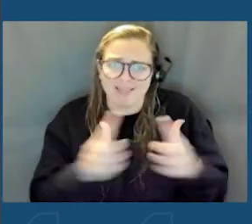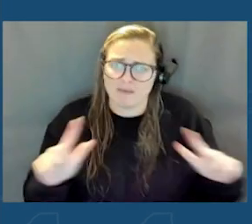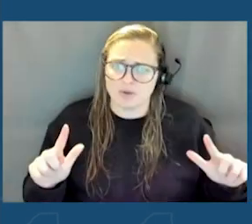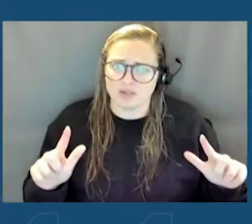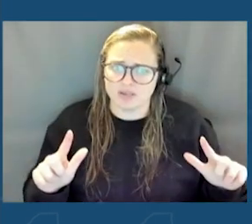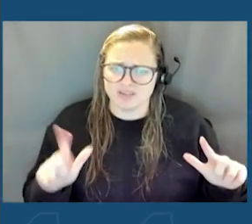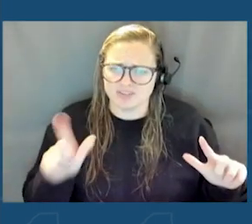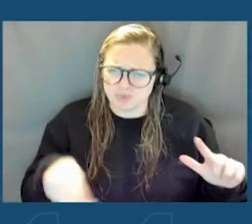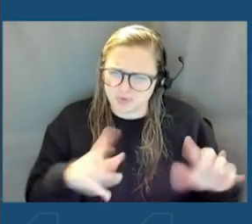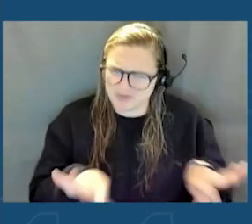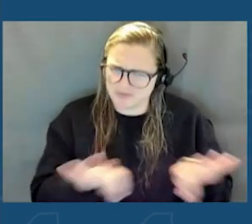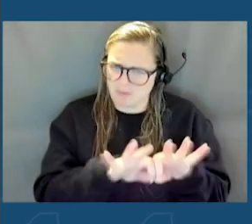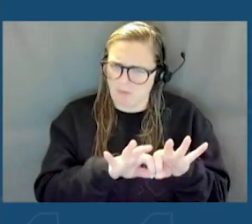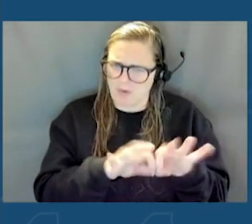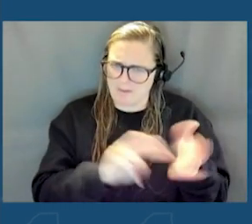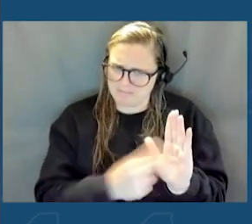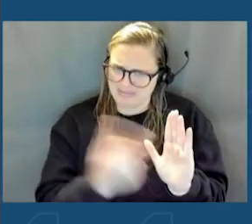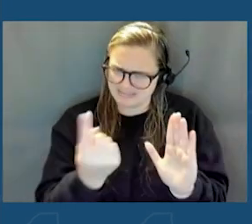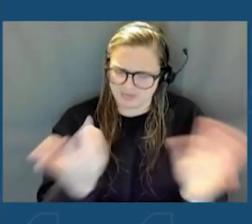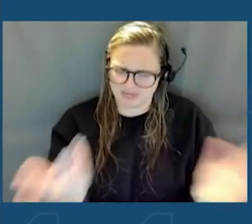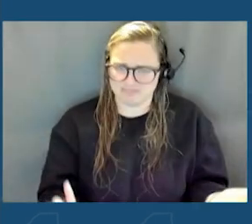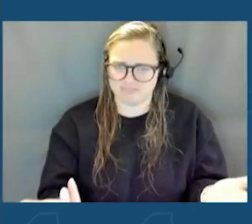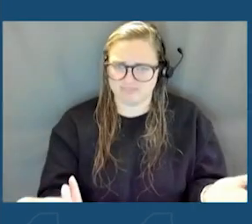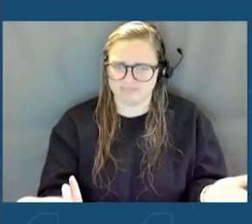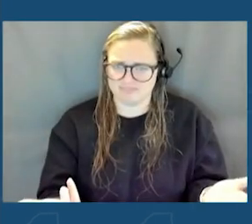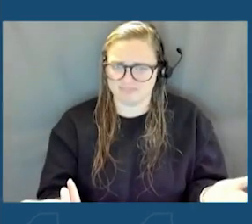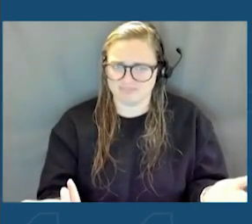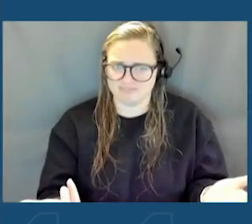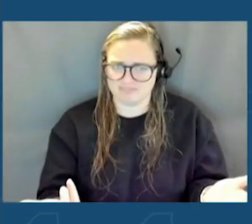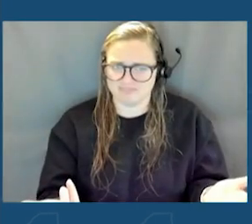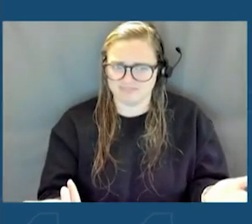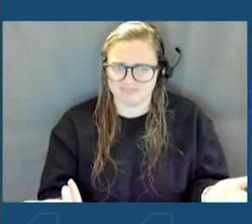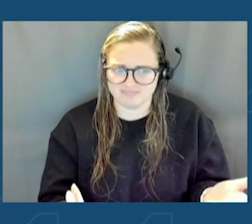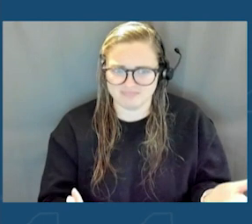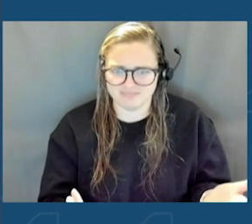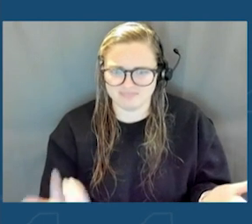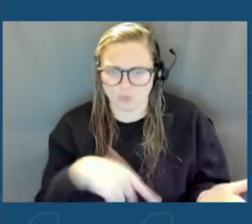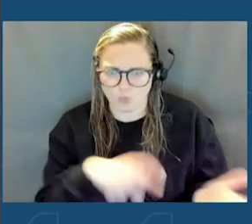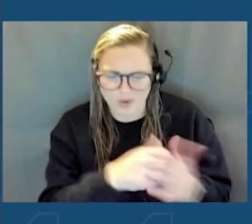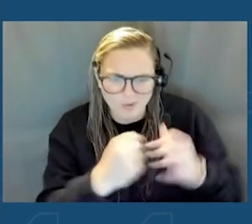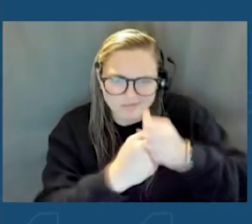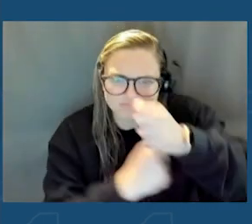to mean something. It's the rock upon which we were founded.